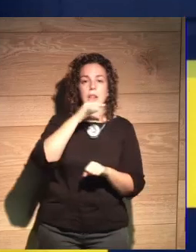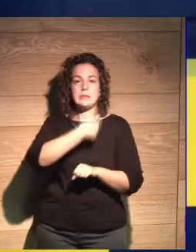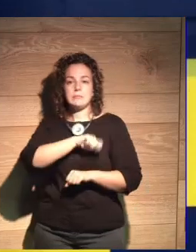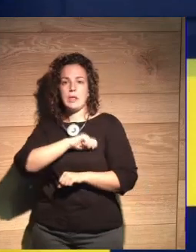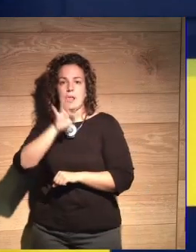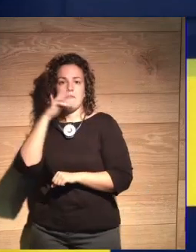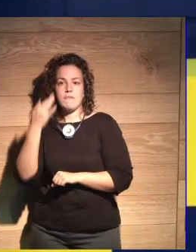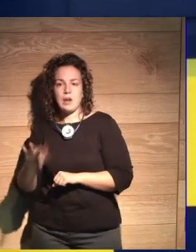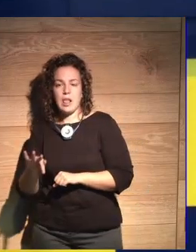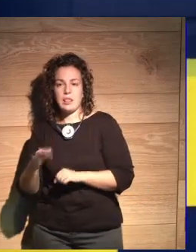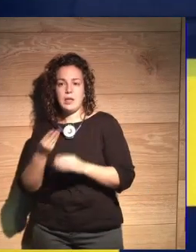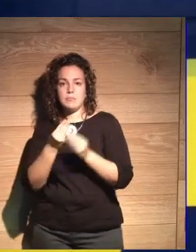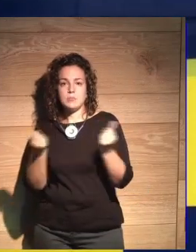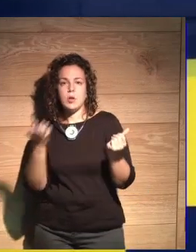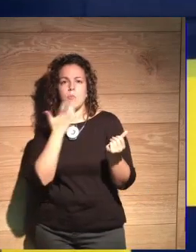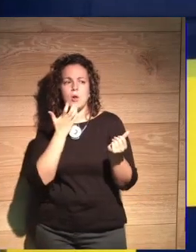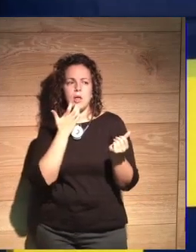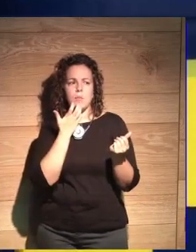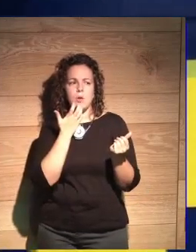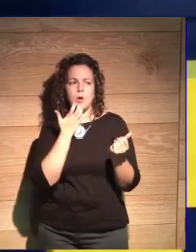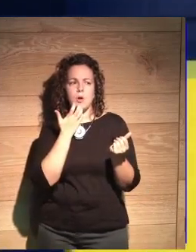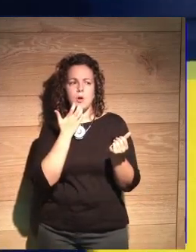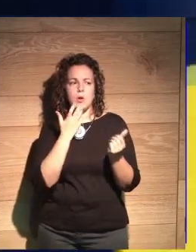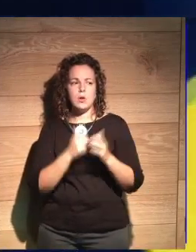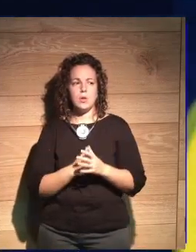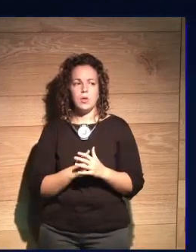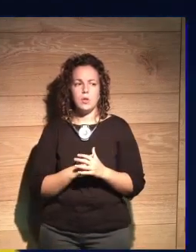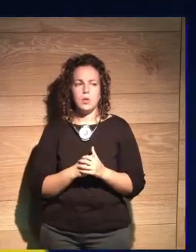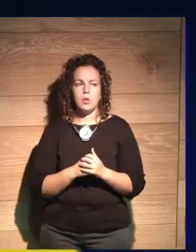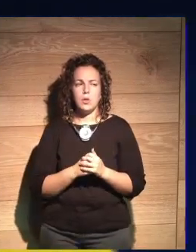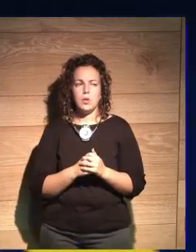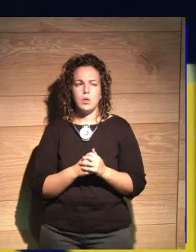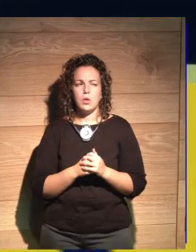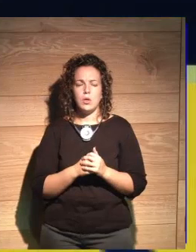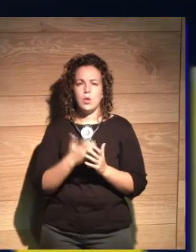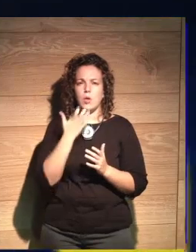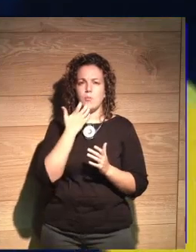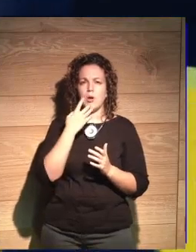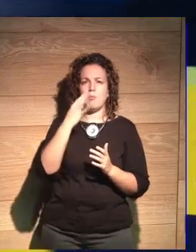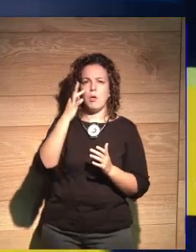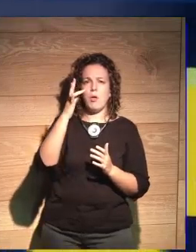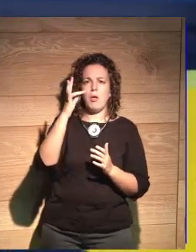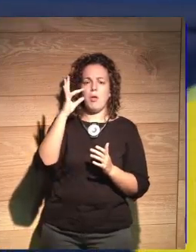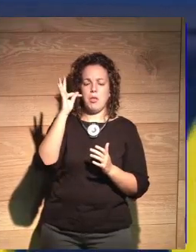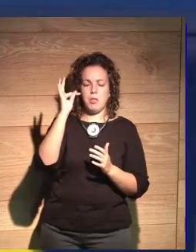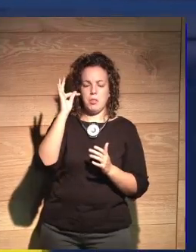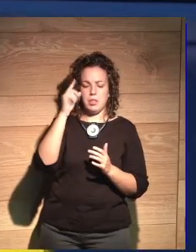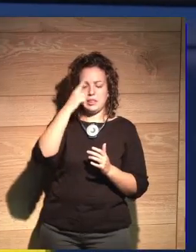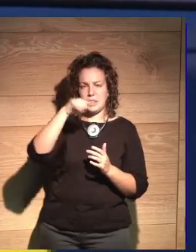Thailand and Malaysia, no longer argue about coastal economic zones. The world has succeeded in